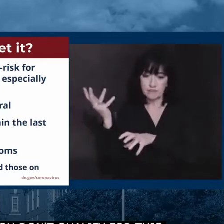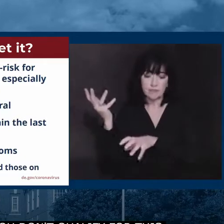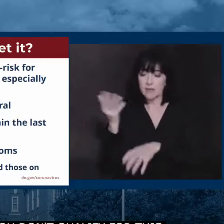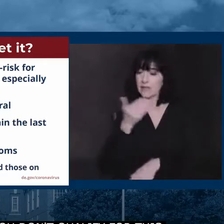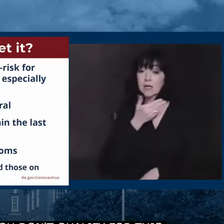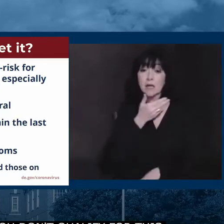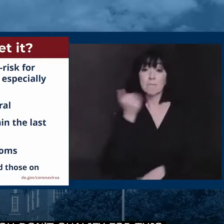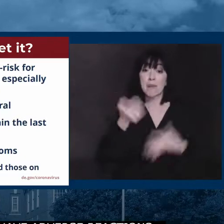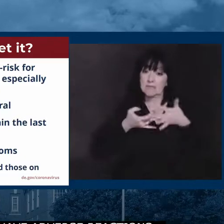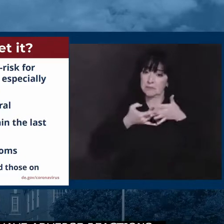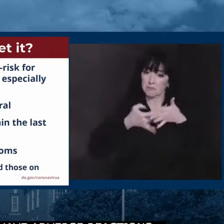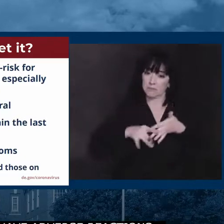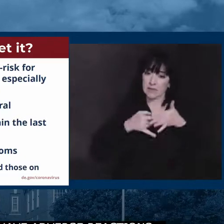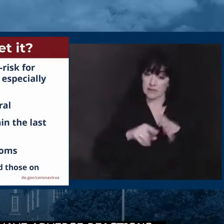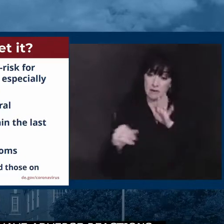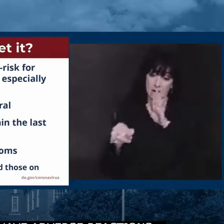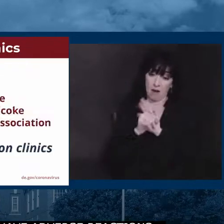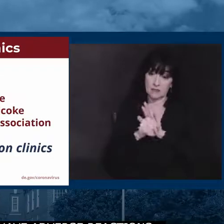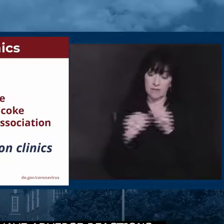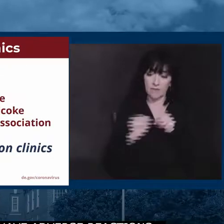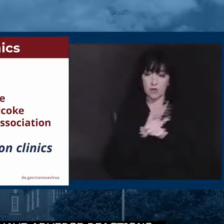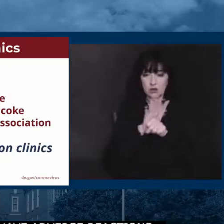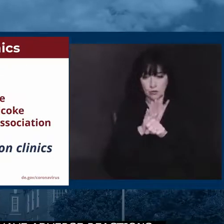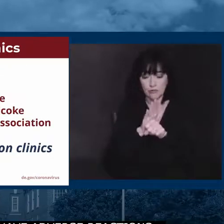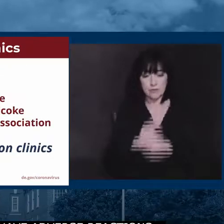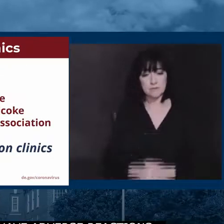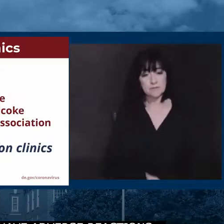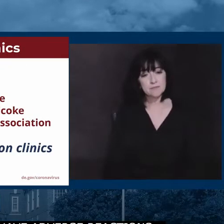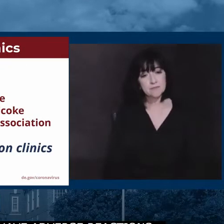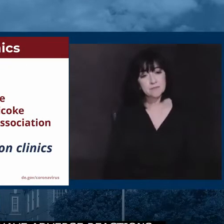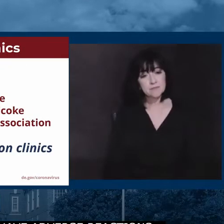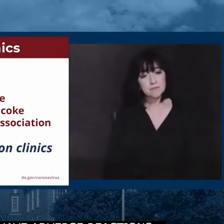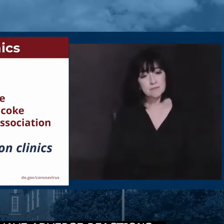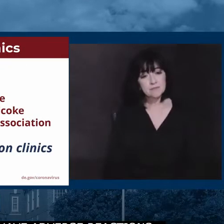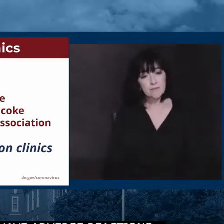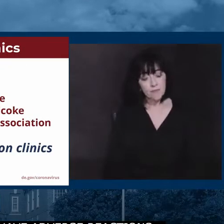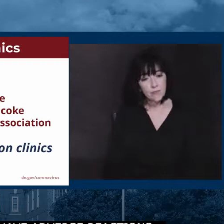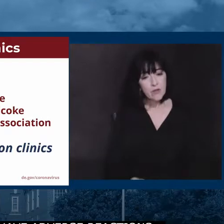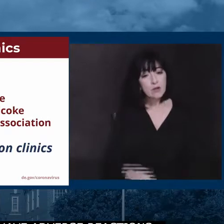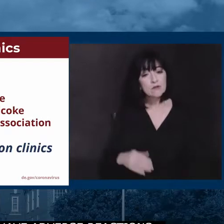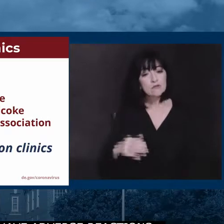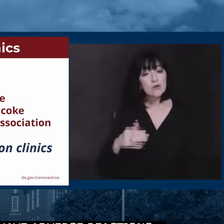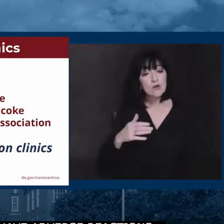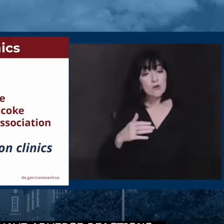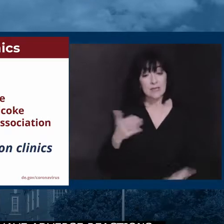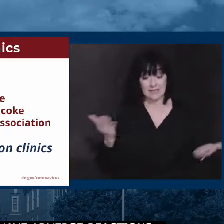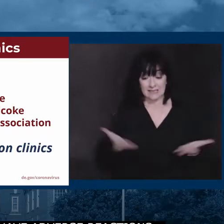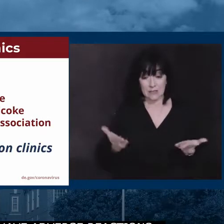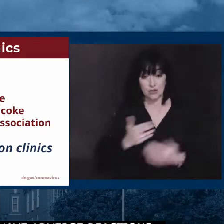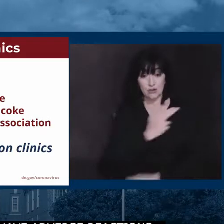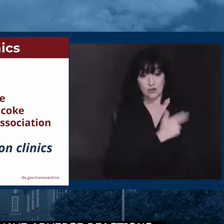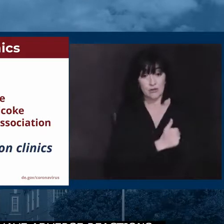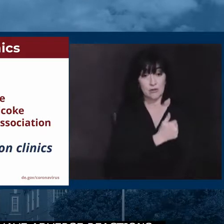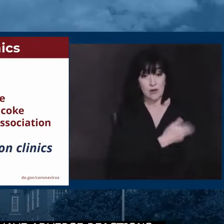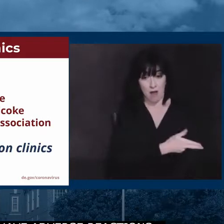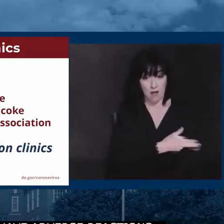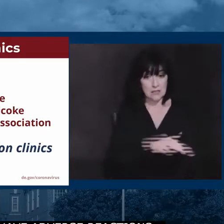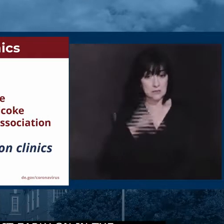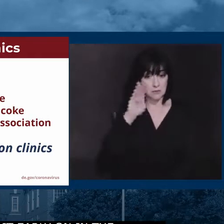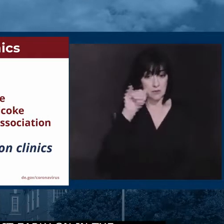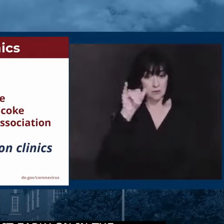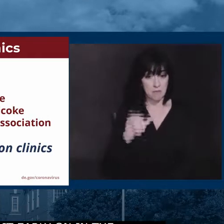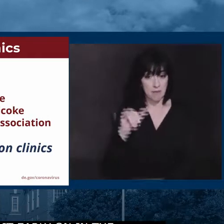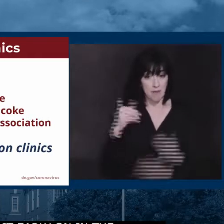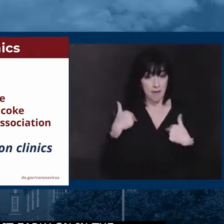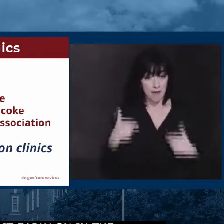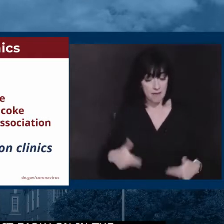the infectious period for people. So our hospitals in Delaware, they stepped right up when they